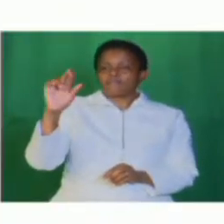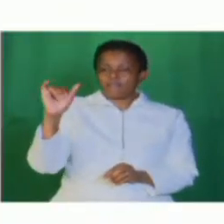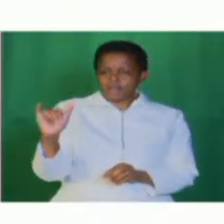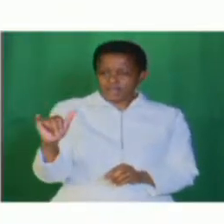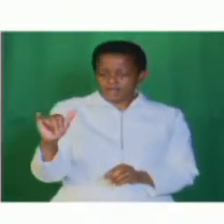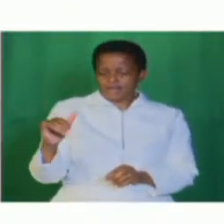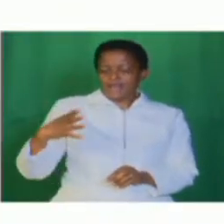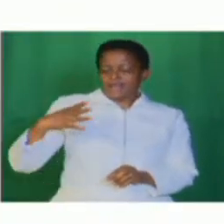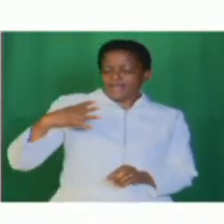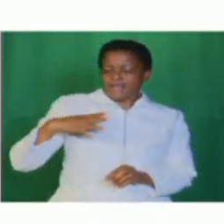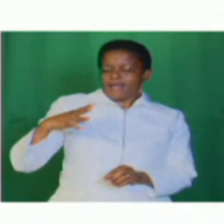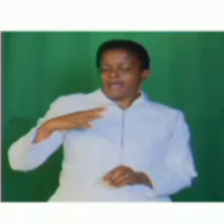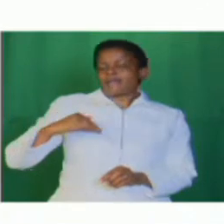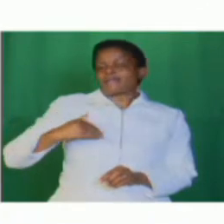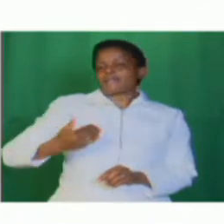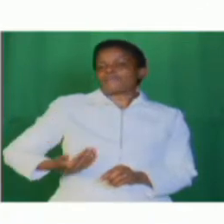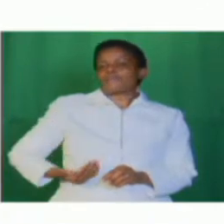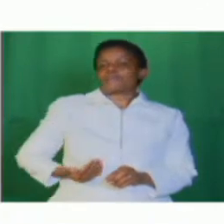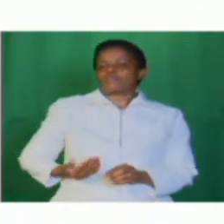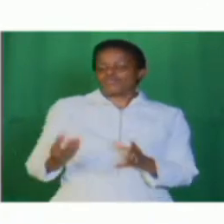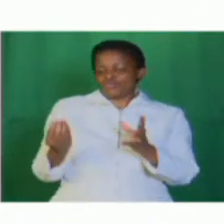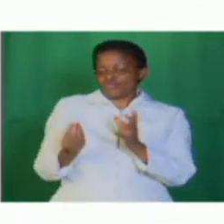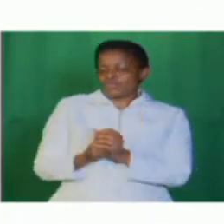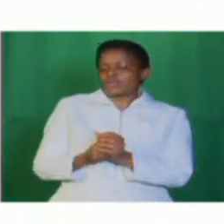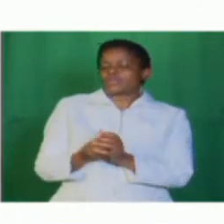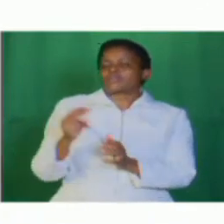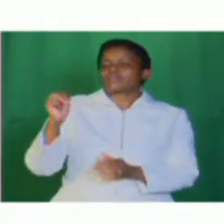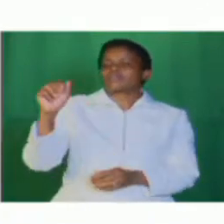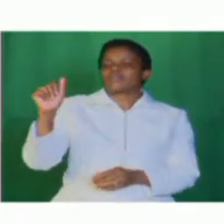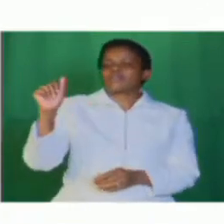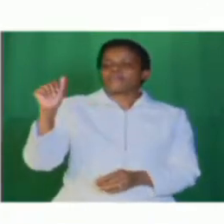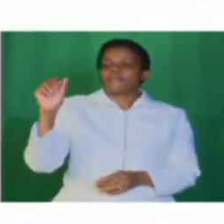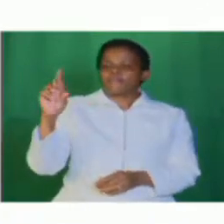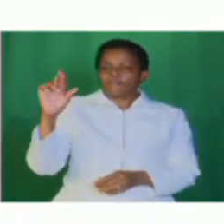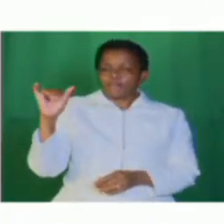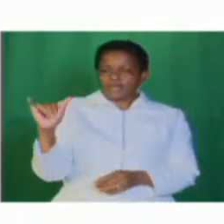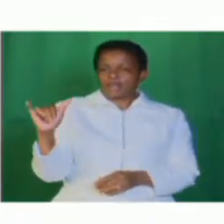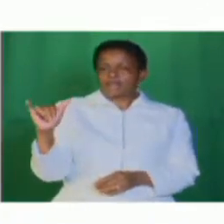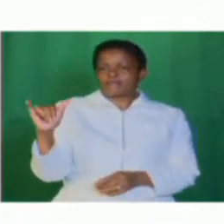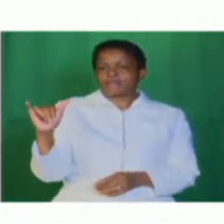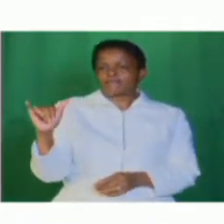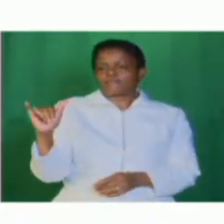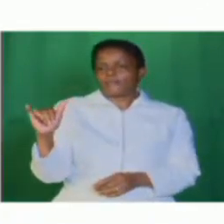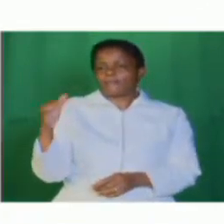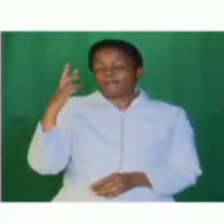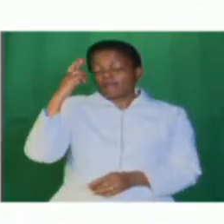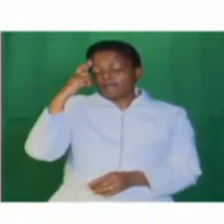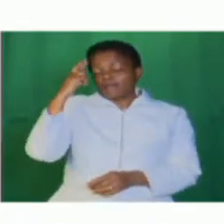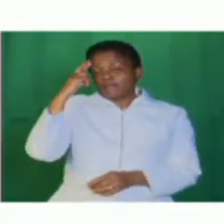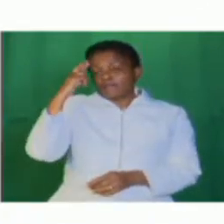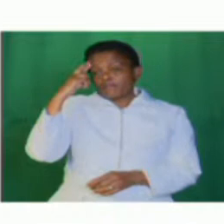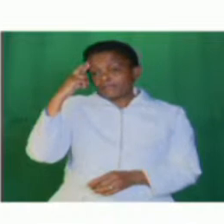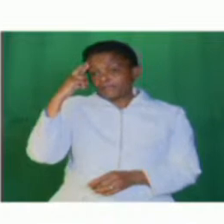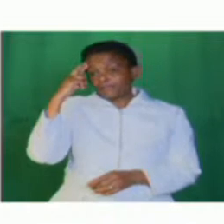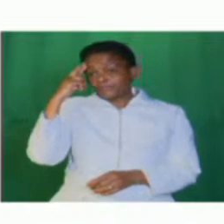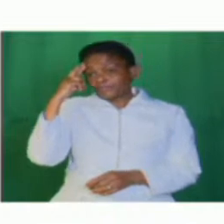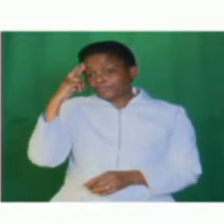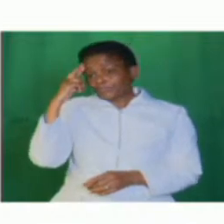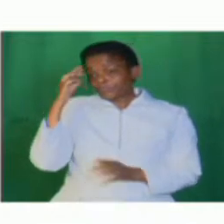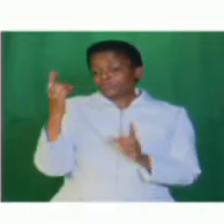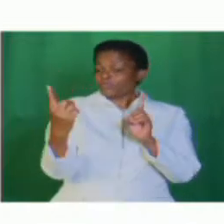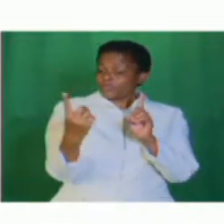his resurrection. You will also remember that he also appeared